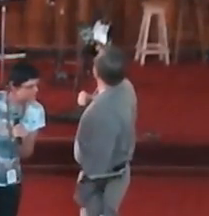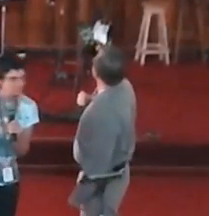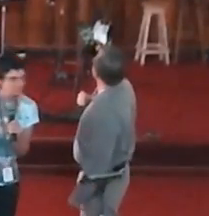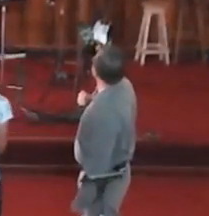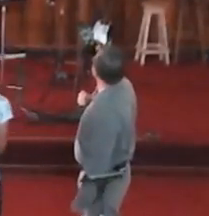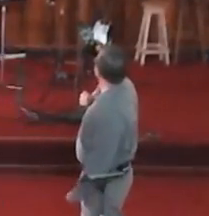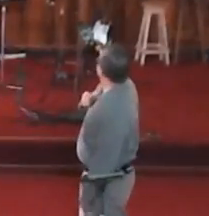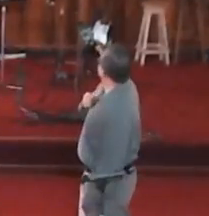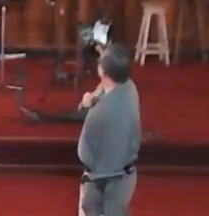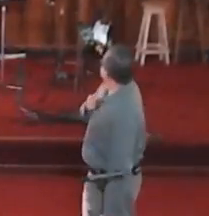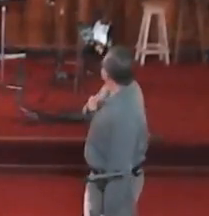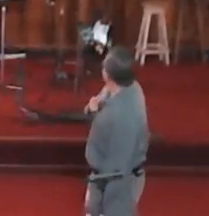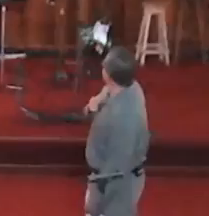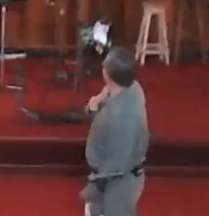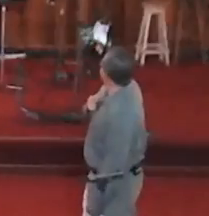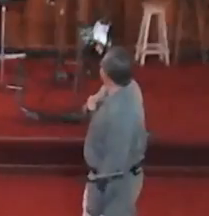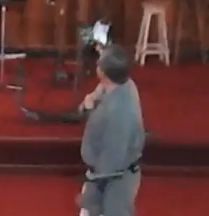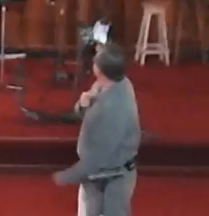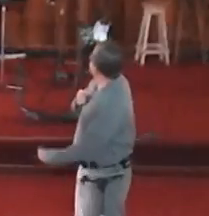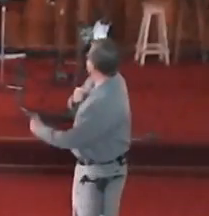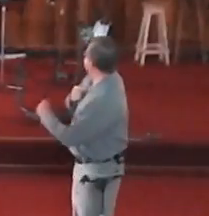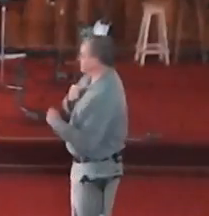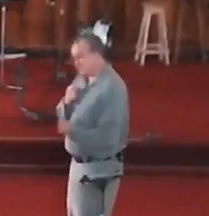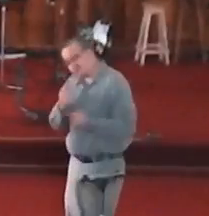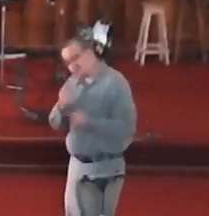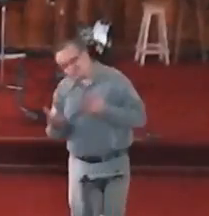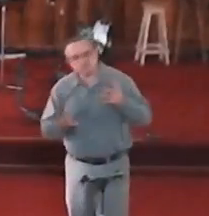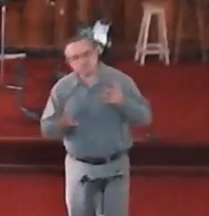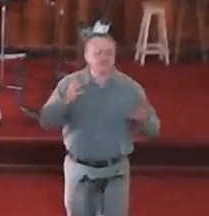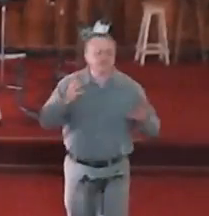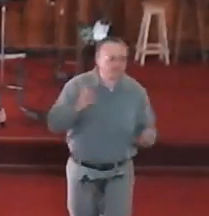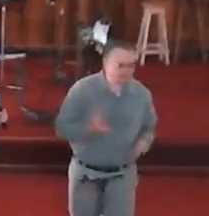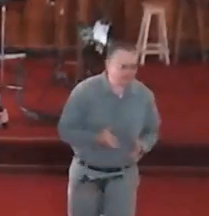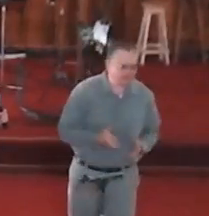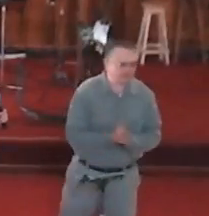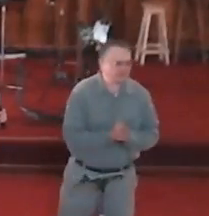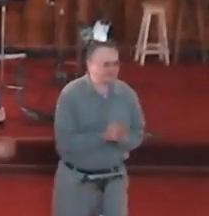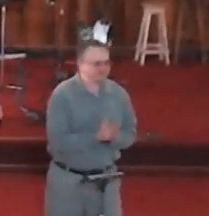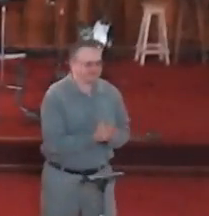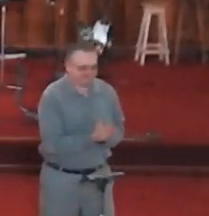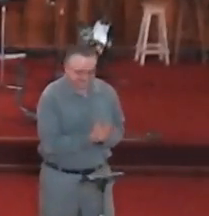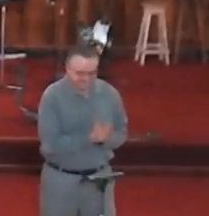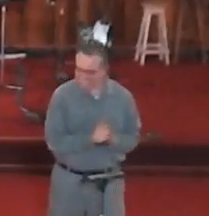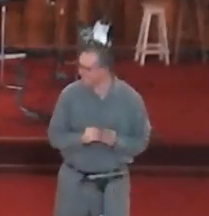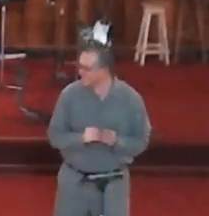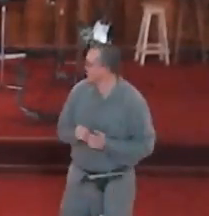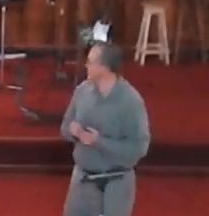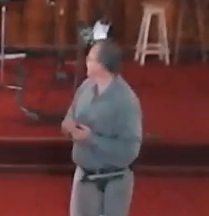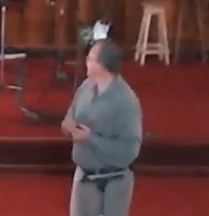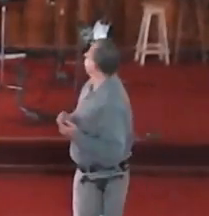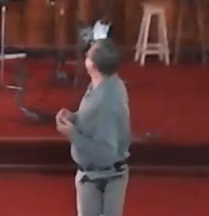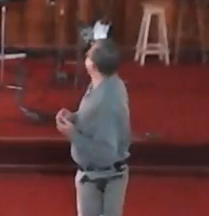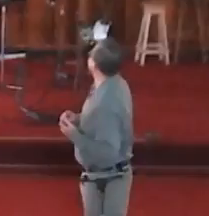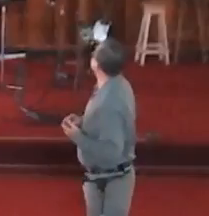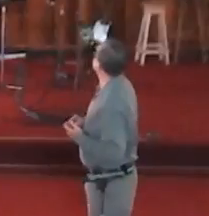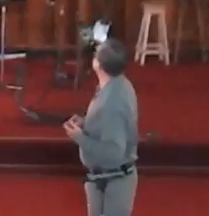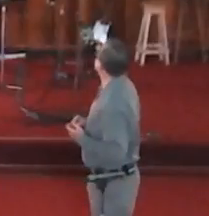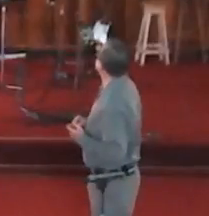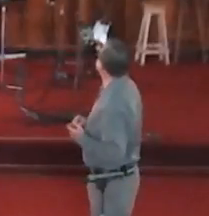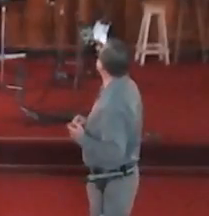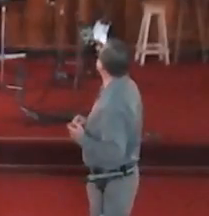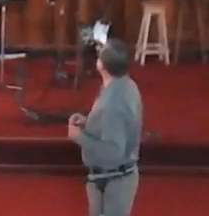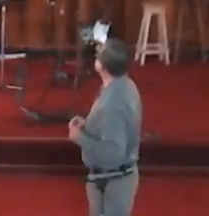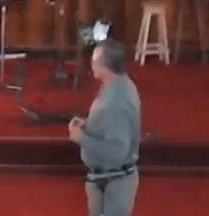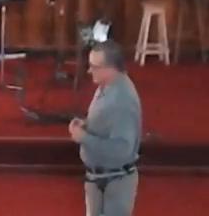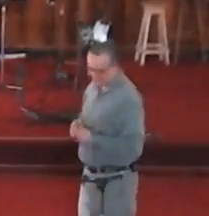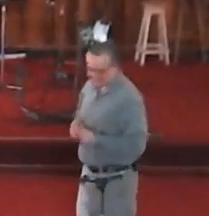convenció, discipuló, modeló, estimuló, discutió, pero reconcilió. So the inspired tongue of